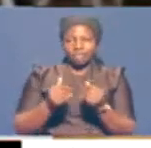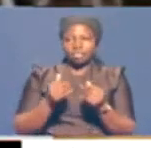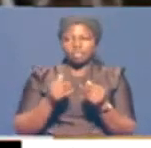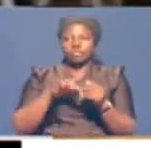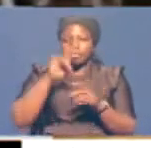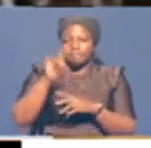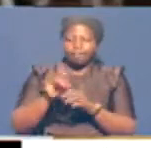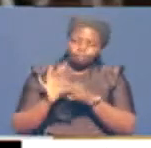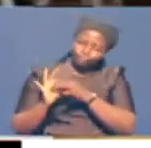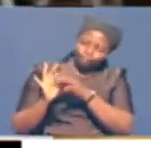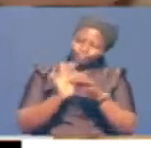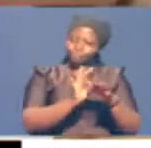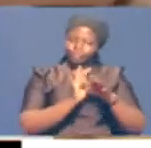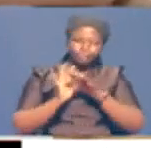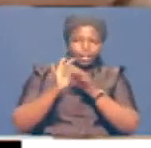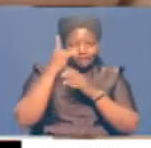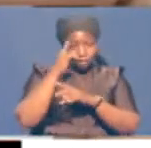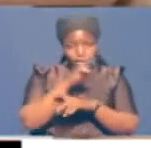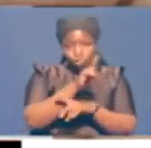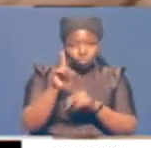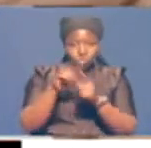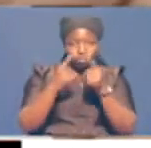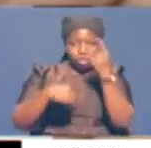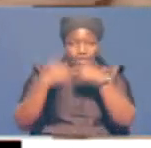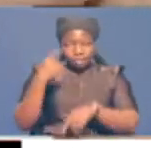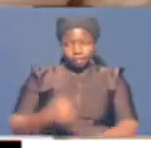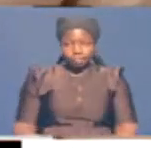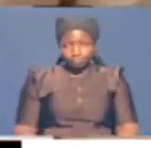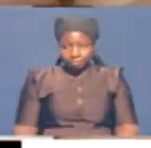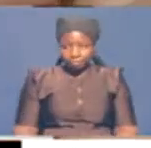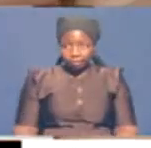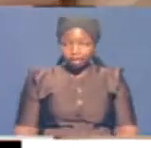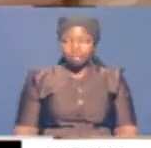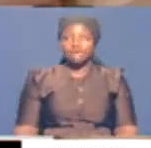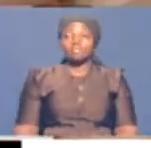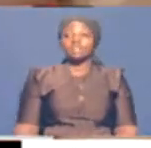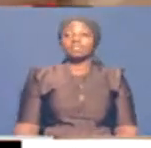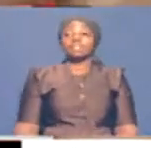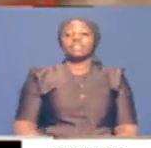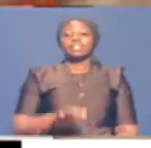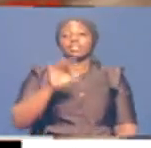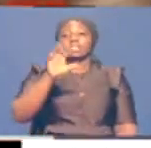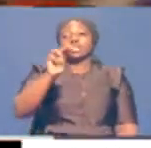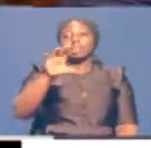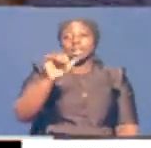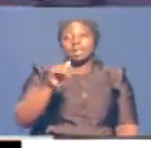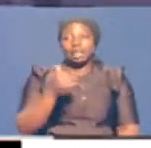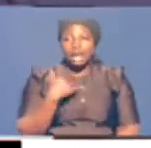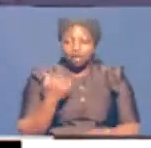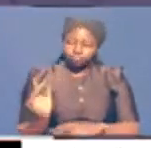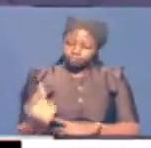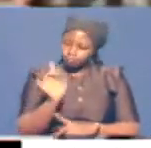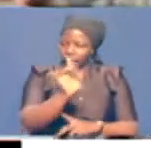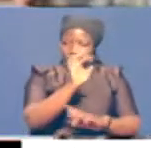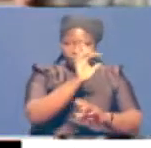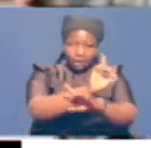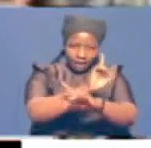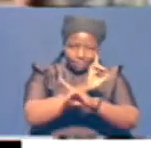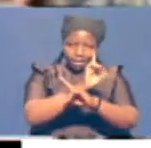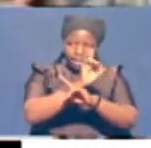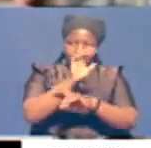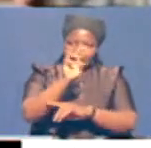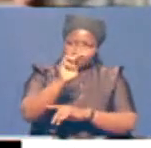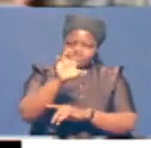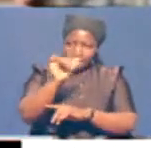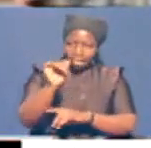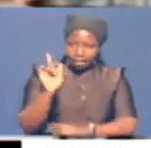kuwa nini chawa. Mwale MP Kawaya Vincent Musyoka took to the podium to defend UDA.